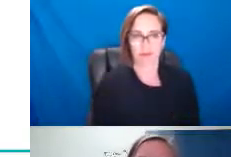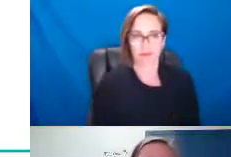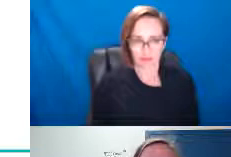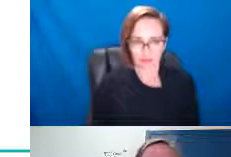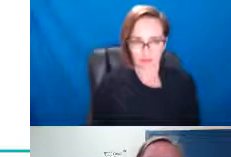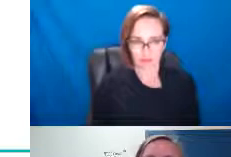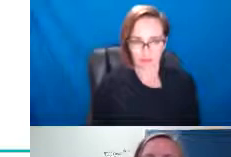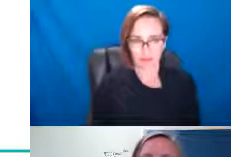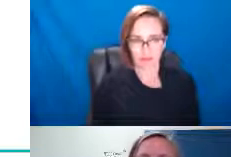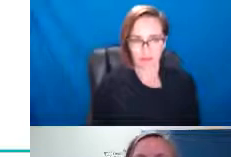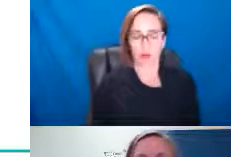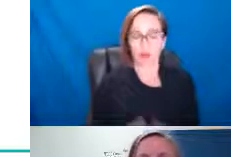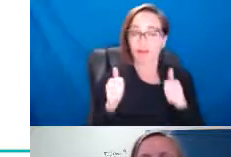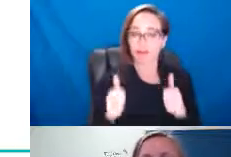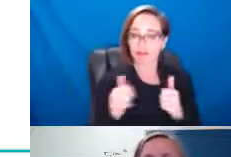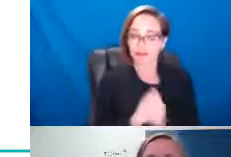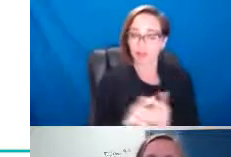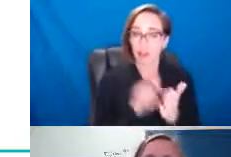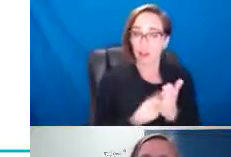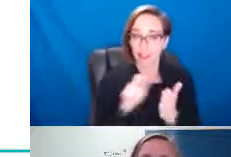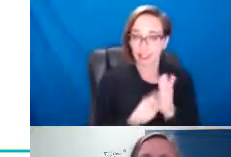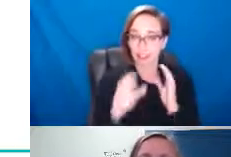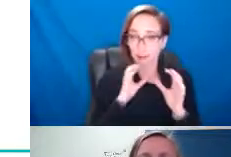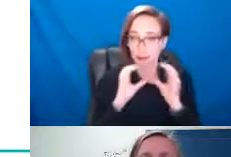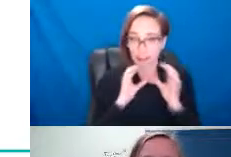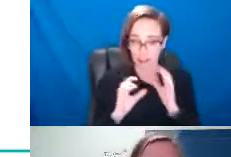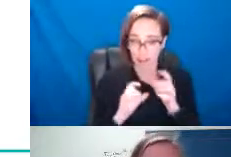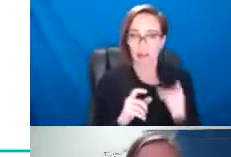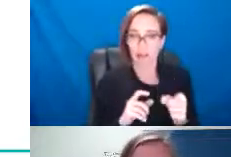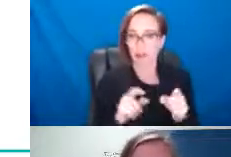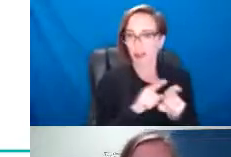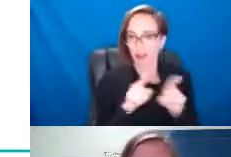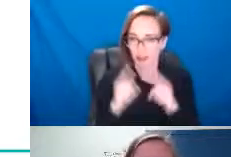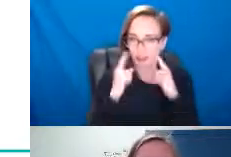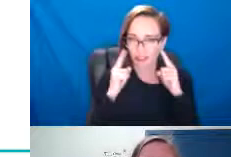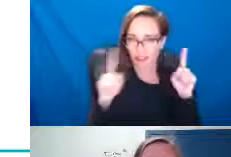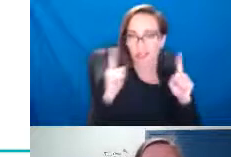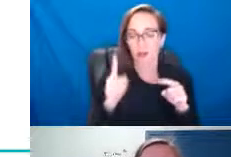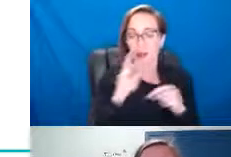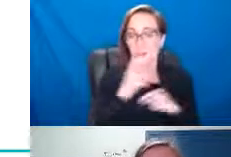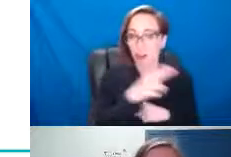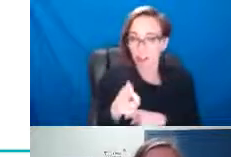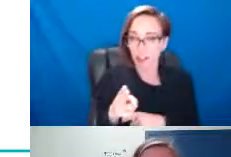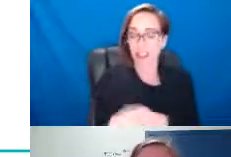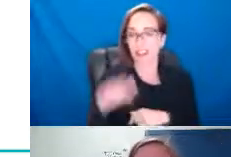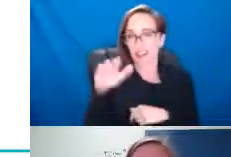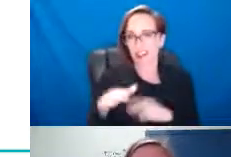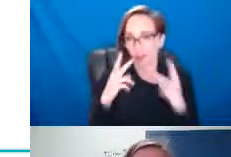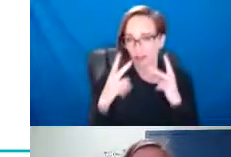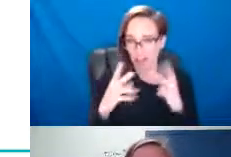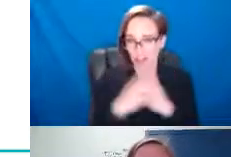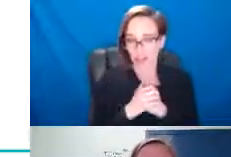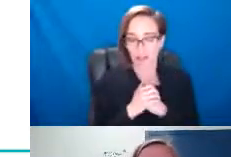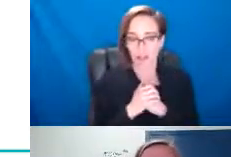is another form of communication with low vision, hard of hearing individuals. At this point